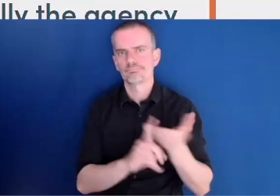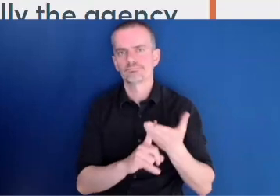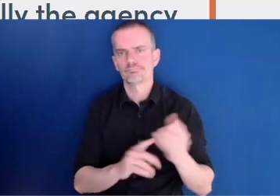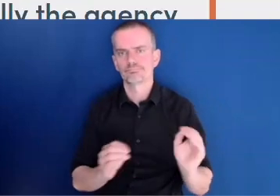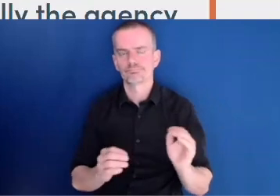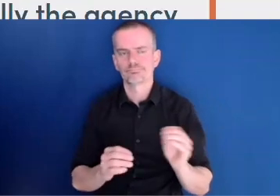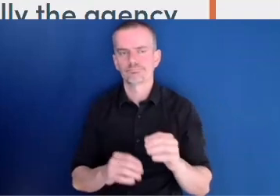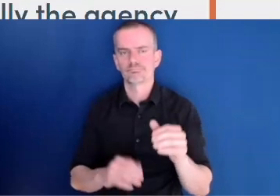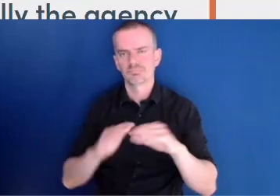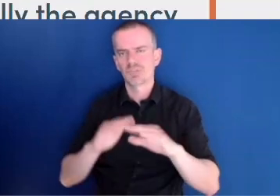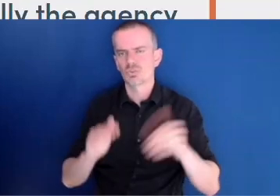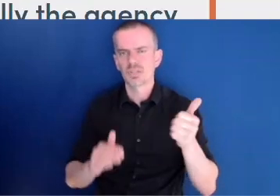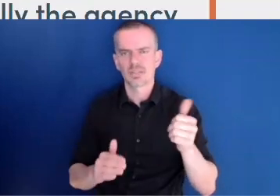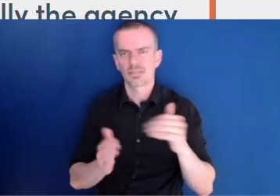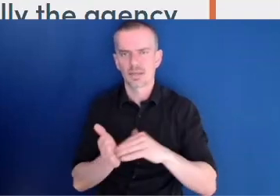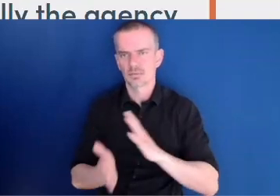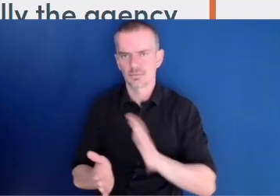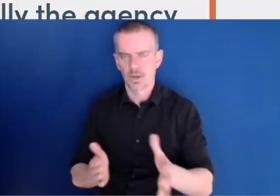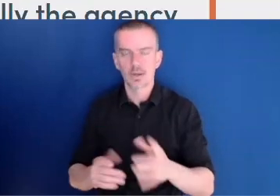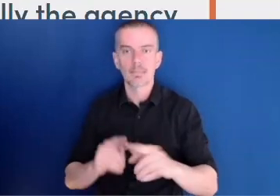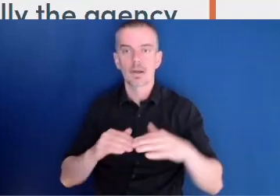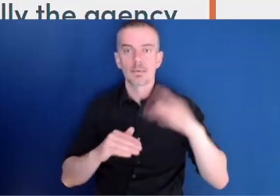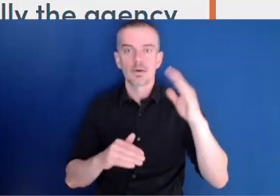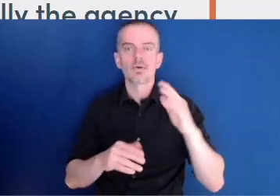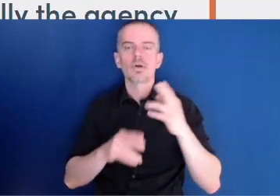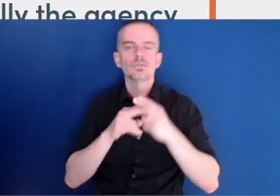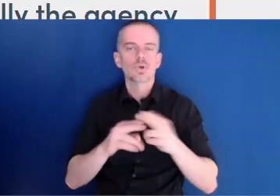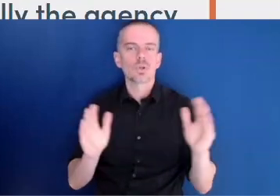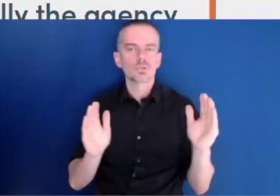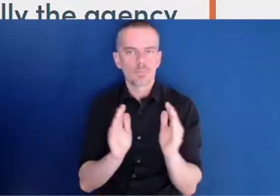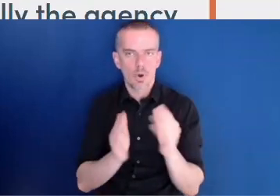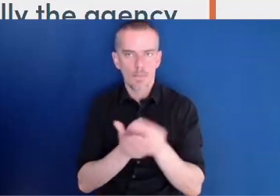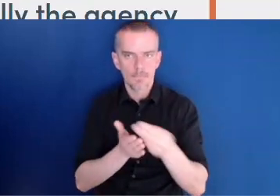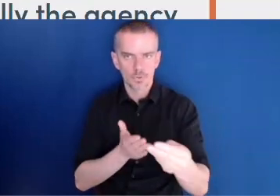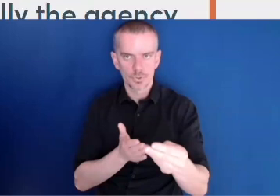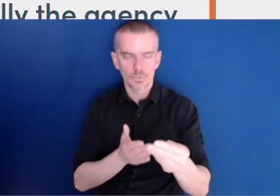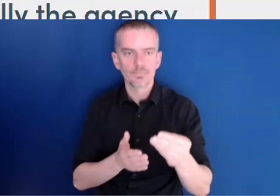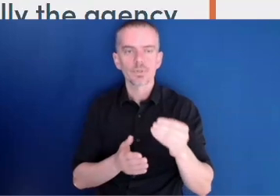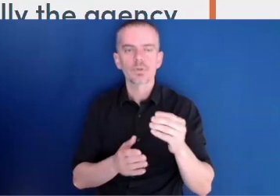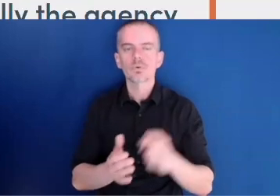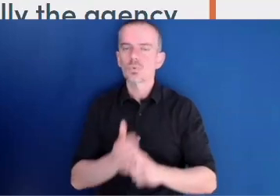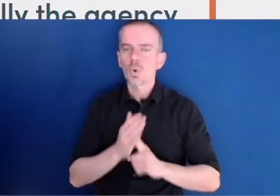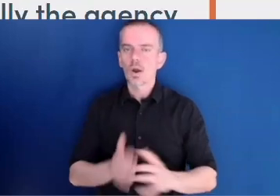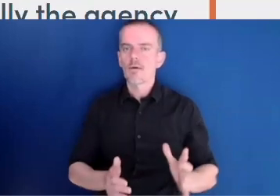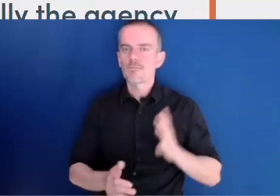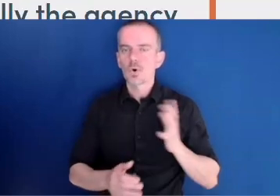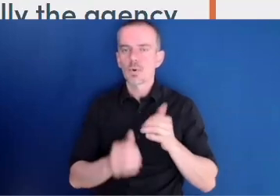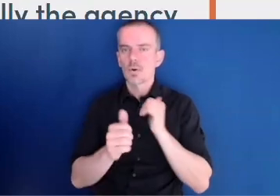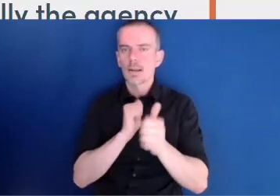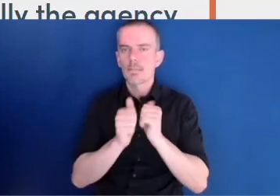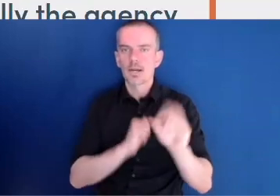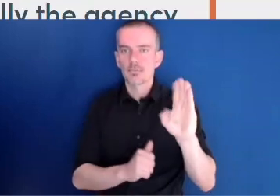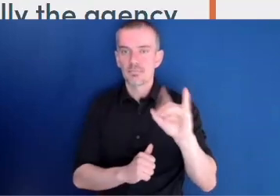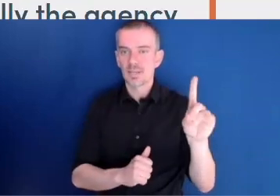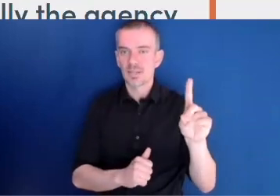anything above that 10,000 is known as a small purchase, and that's going to not require formal competitive bidding procedures,